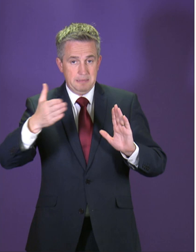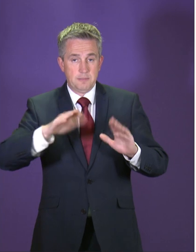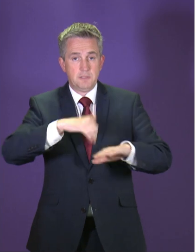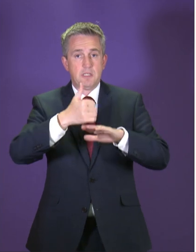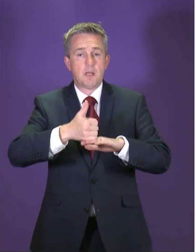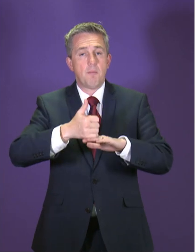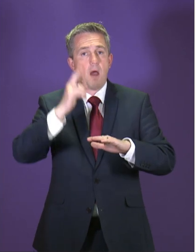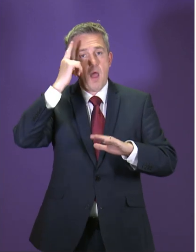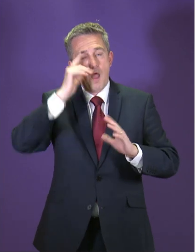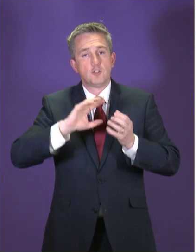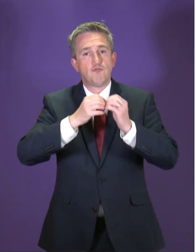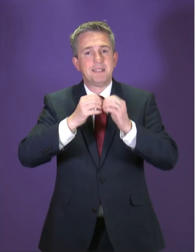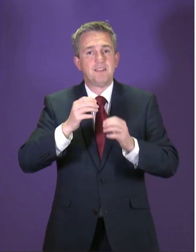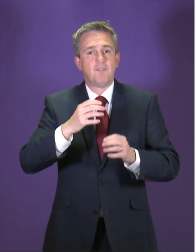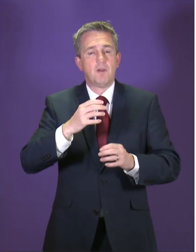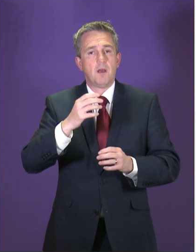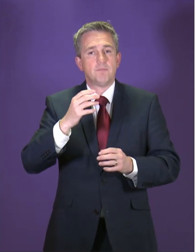economy had an annual